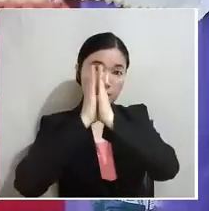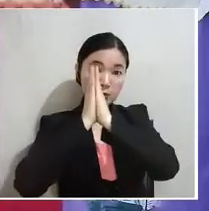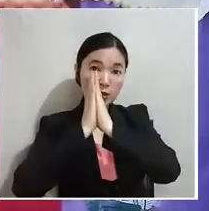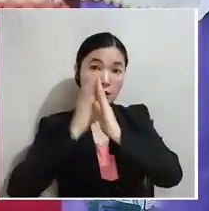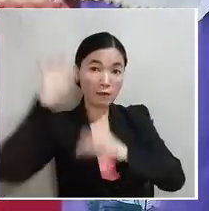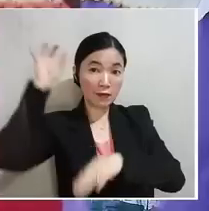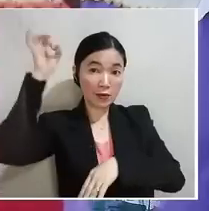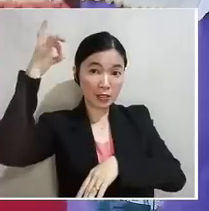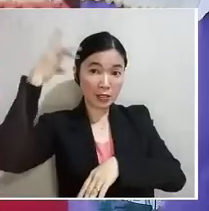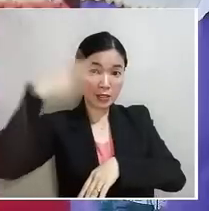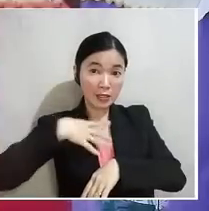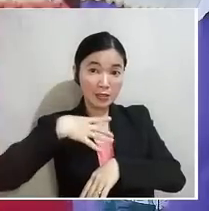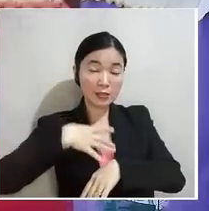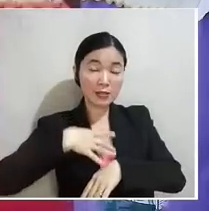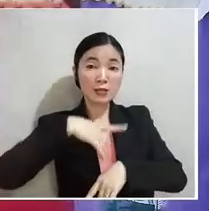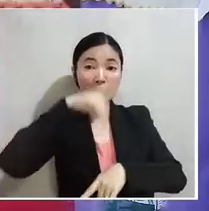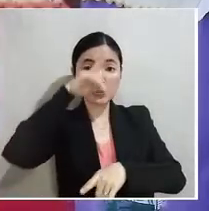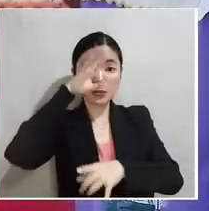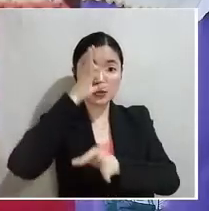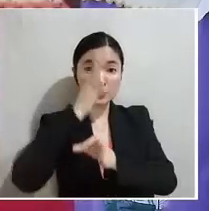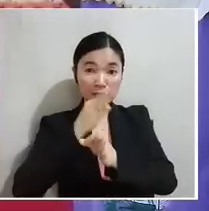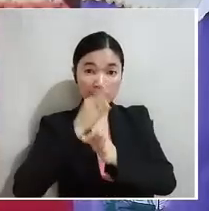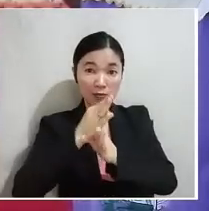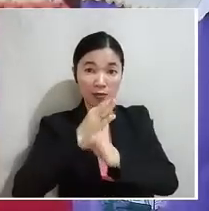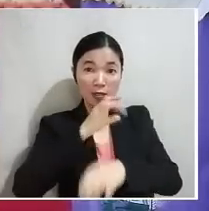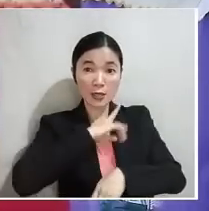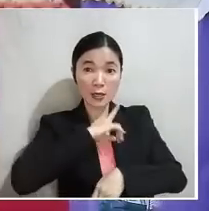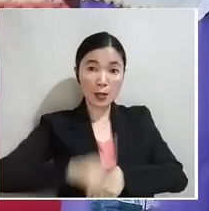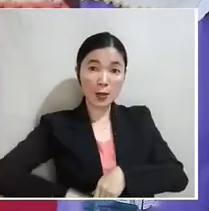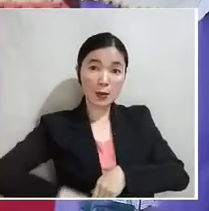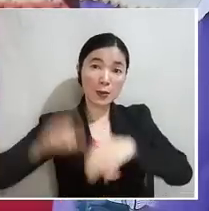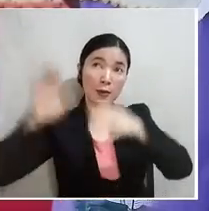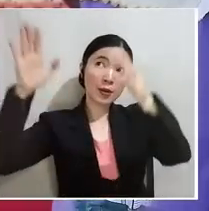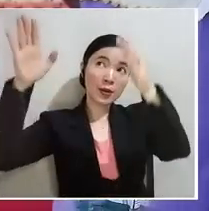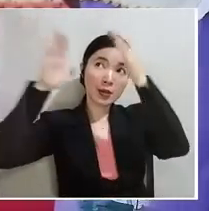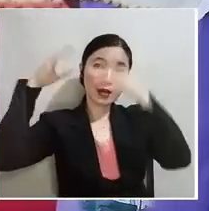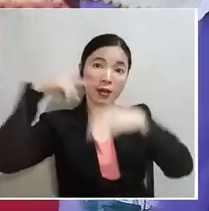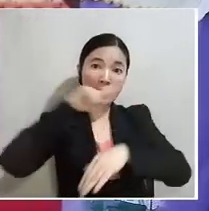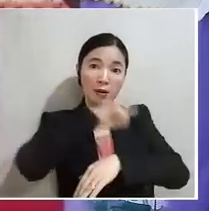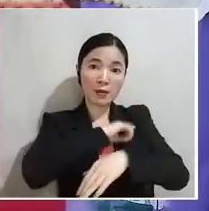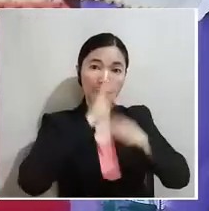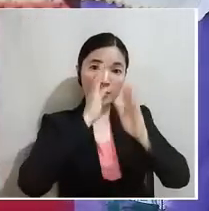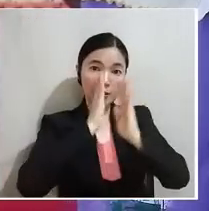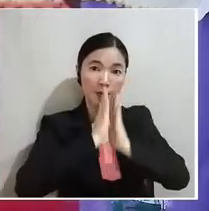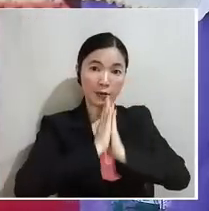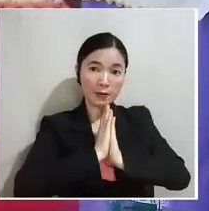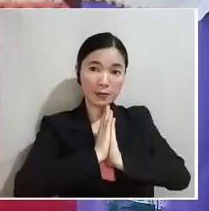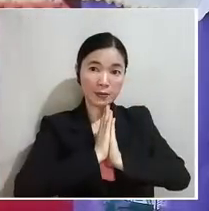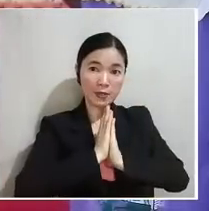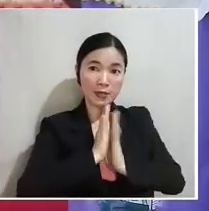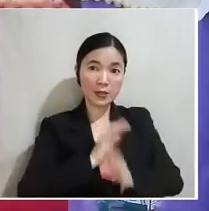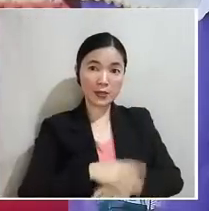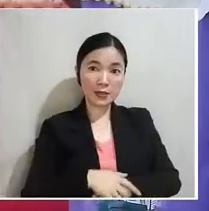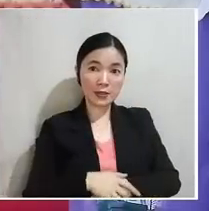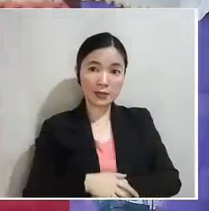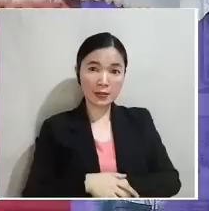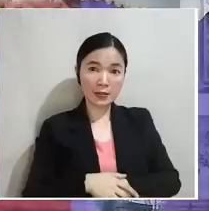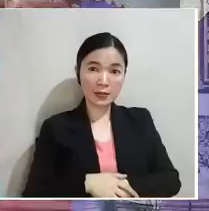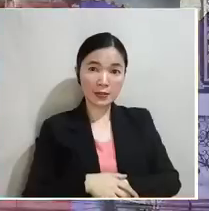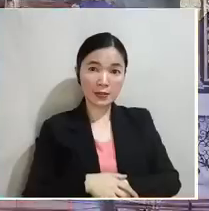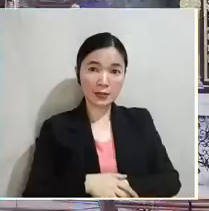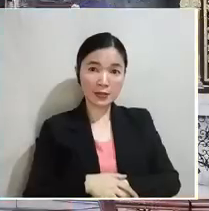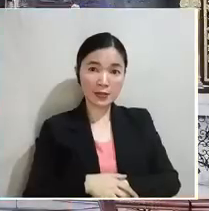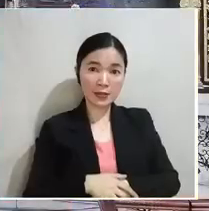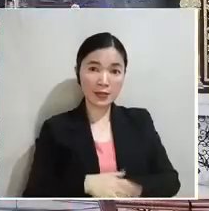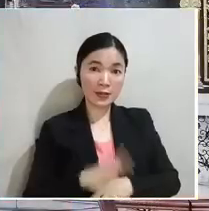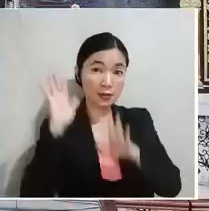be faithful. Lord, hear our prayer. Lord, hear our prayer. May we